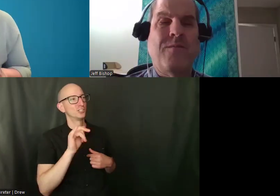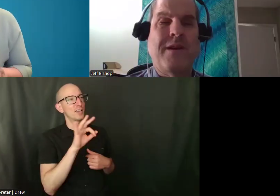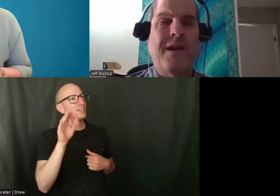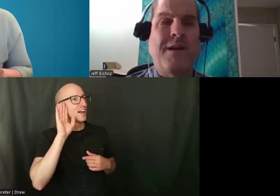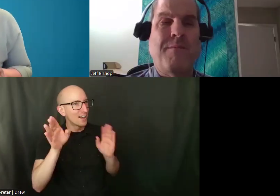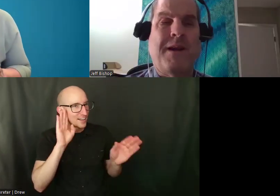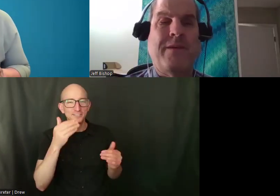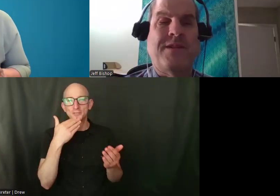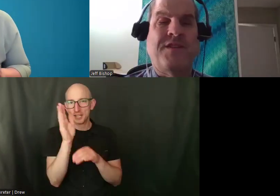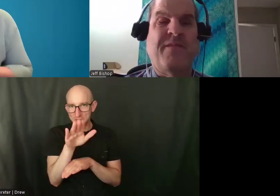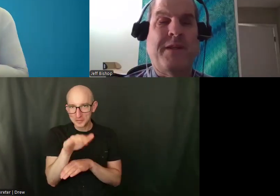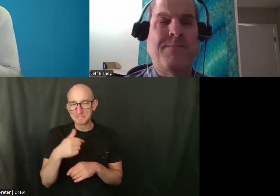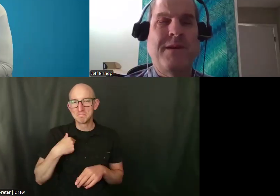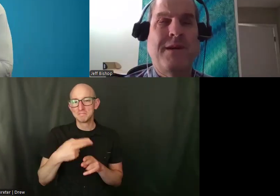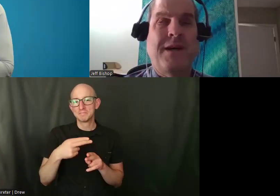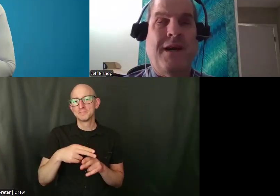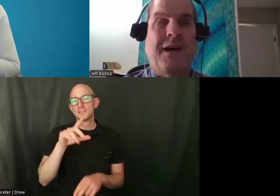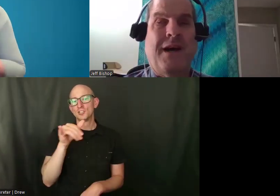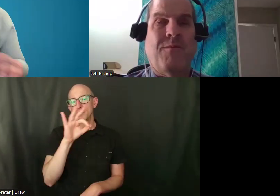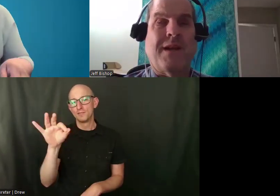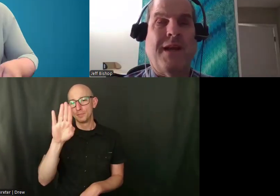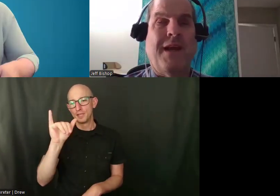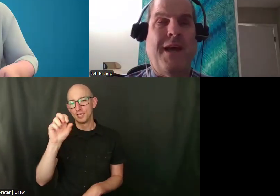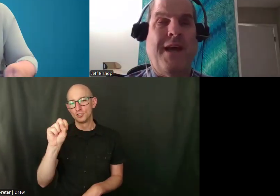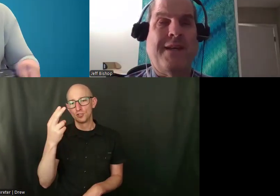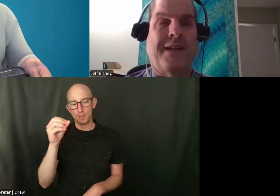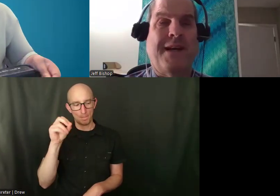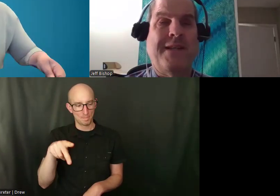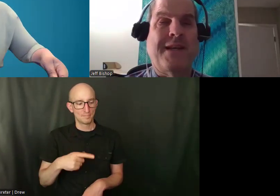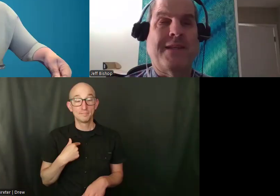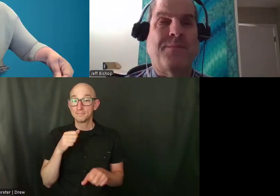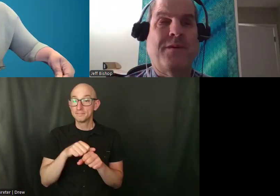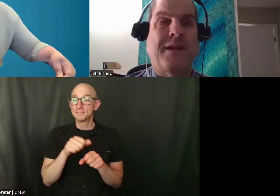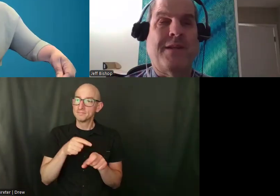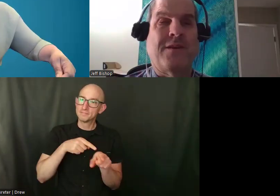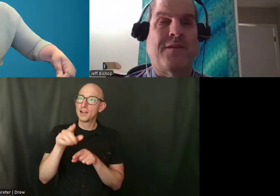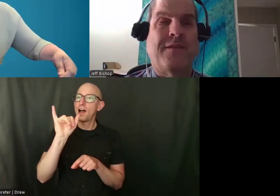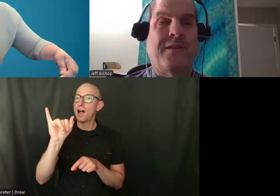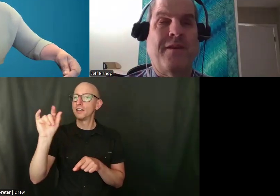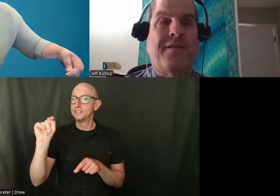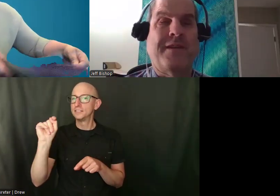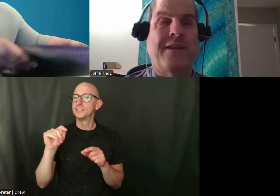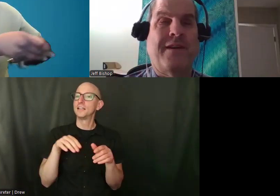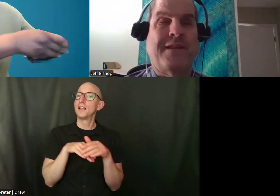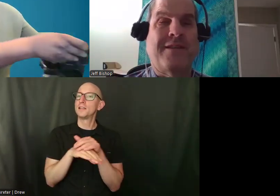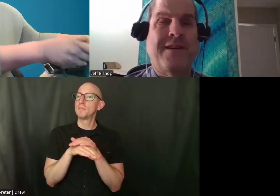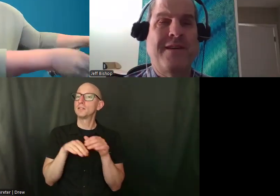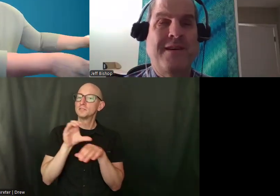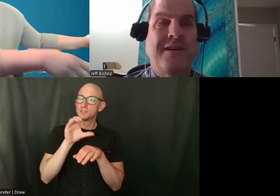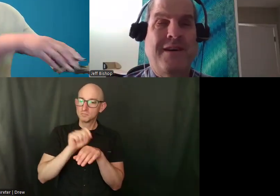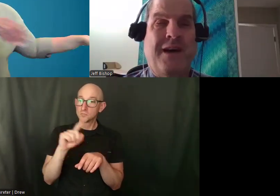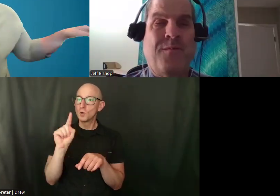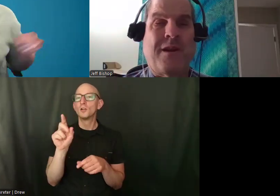afternoon, everyone. My name is Jeff Bishop. I work as an IT accessibility consultant for the University of